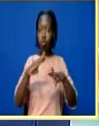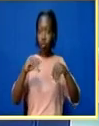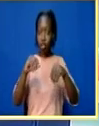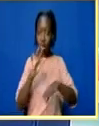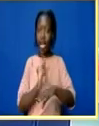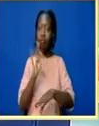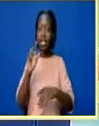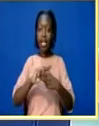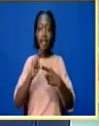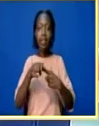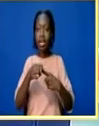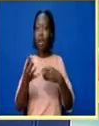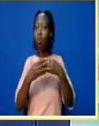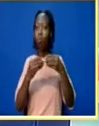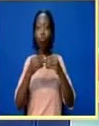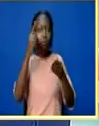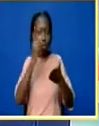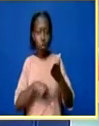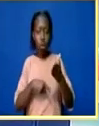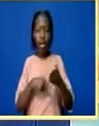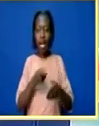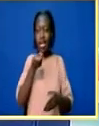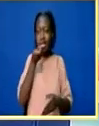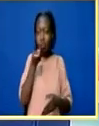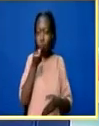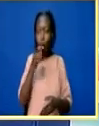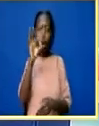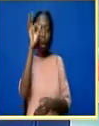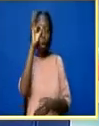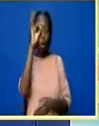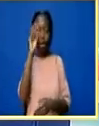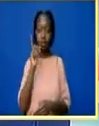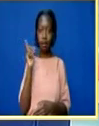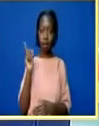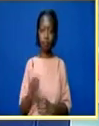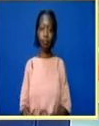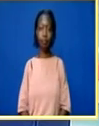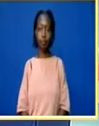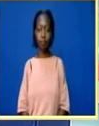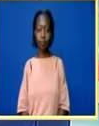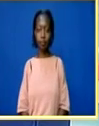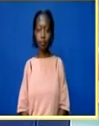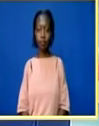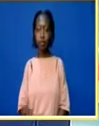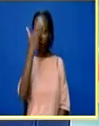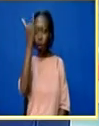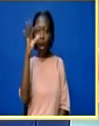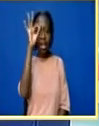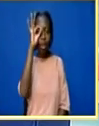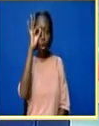It creates a small, maybe tiny, just but a hole is created either way. A hole is created? Yes. Why is it